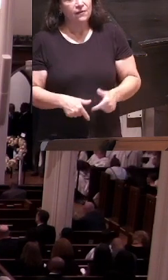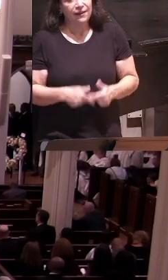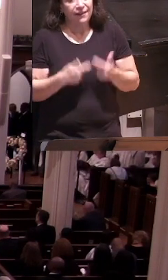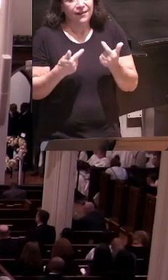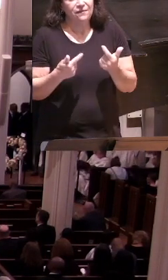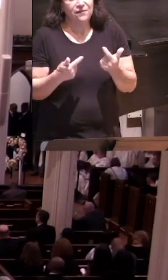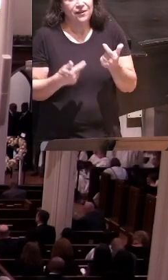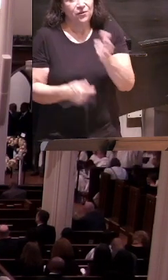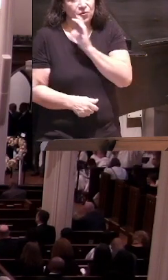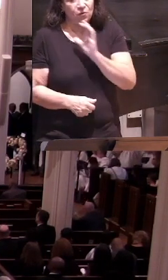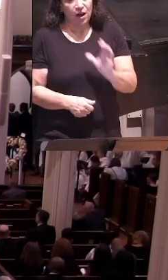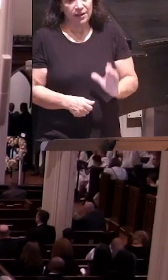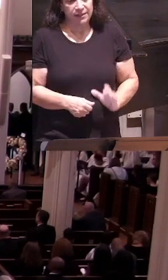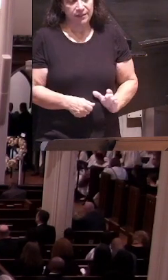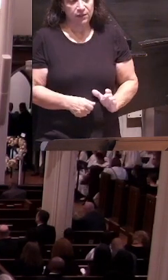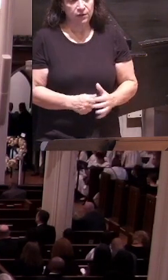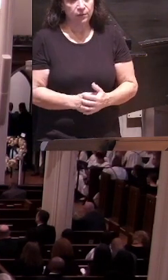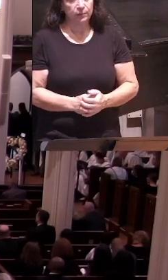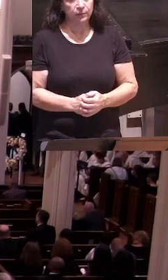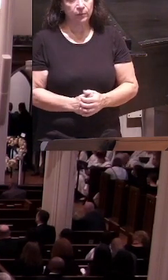living Christ,